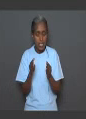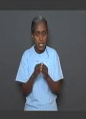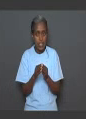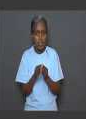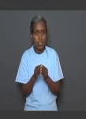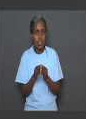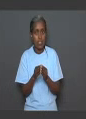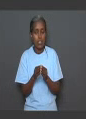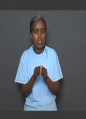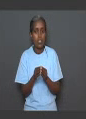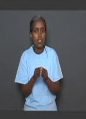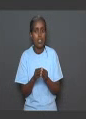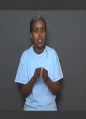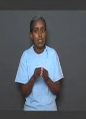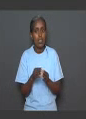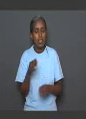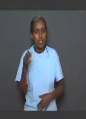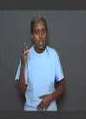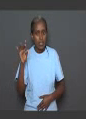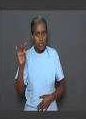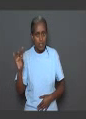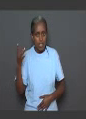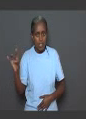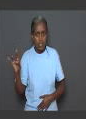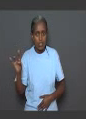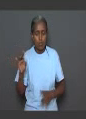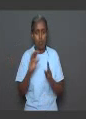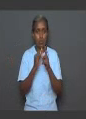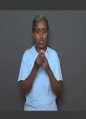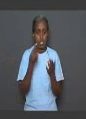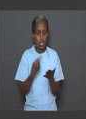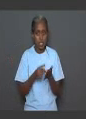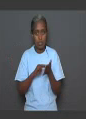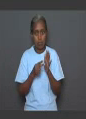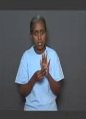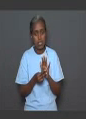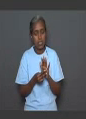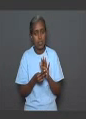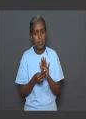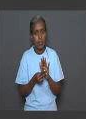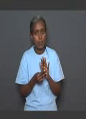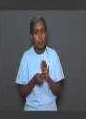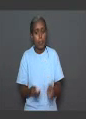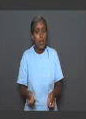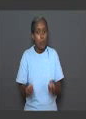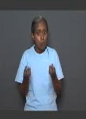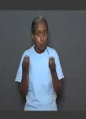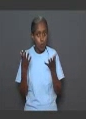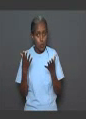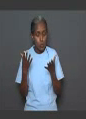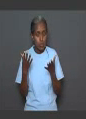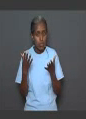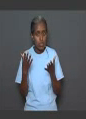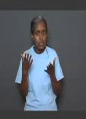the 18th position. This means that at most there